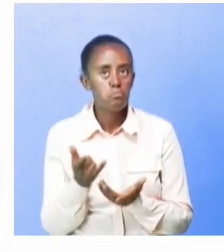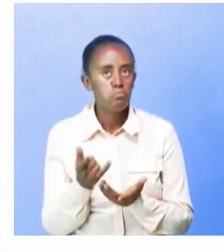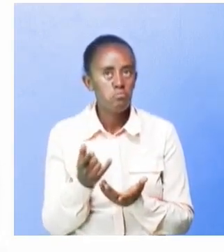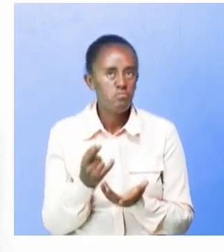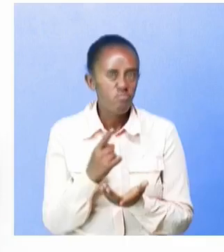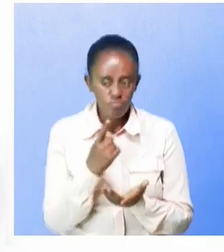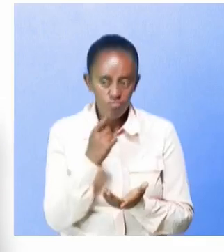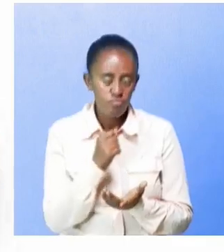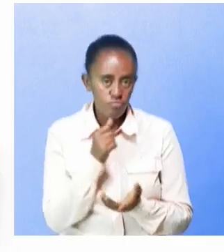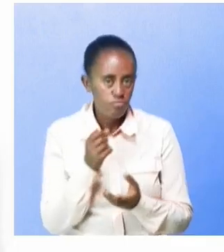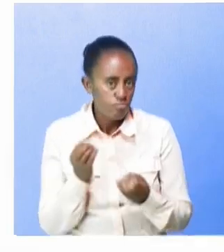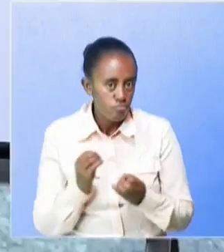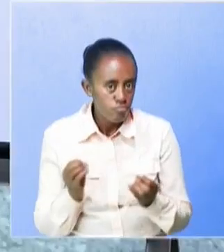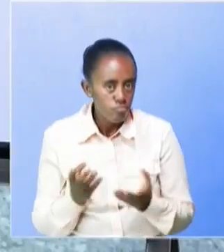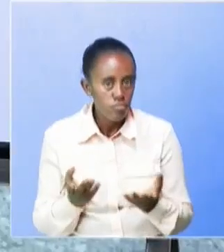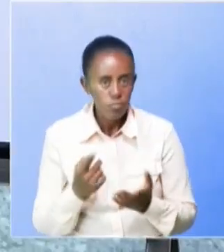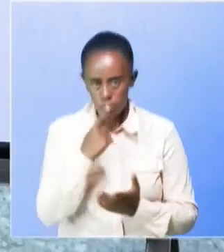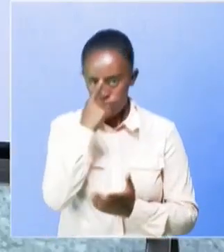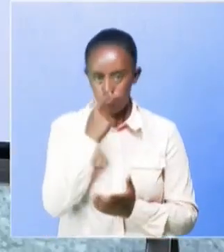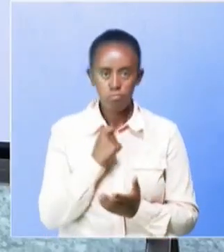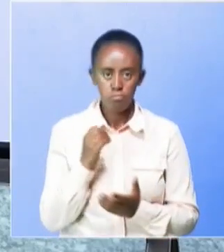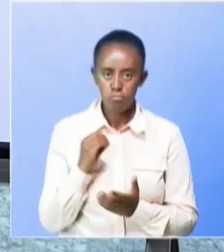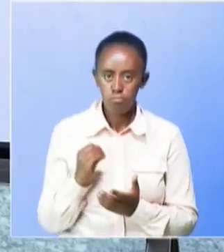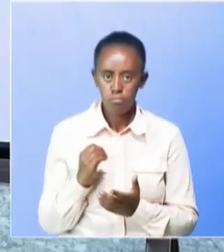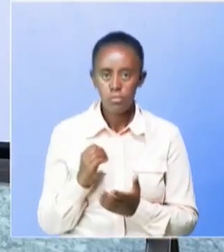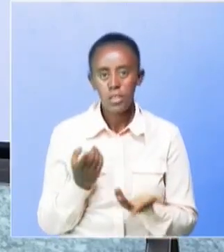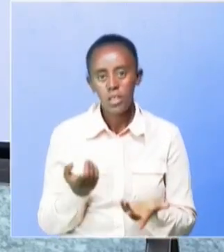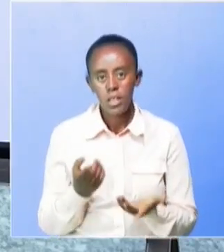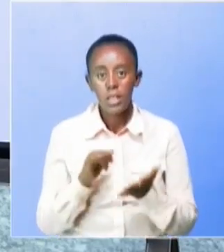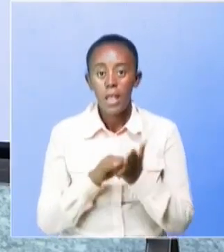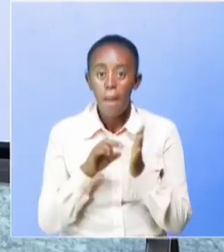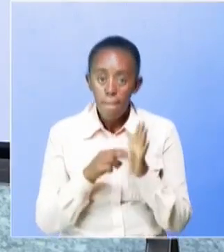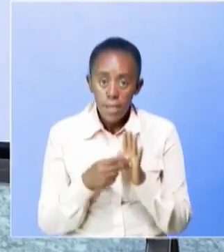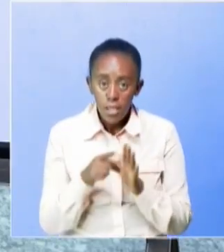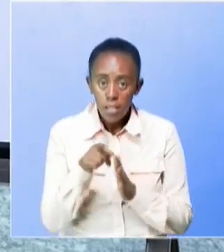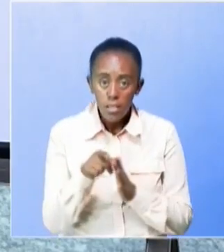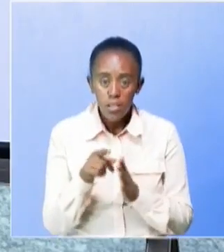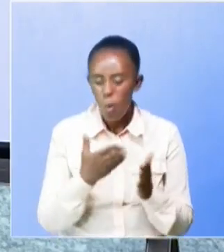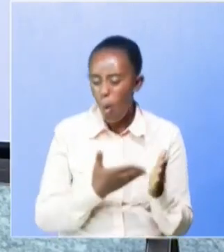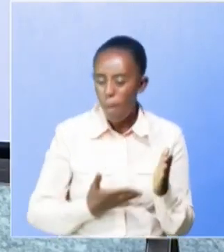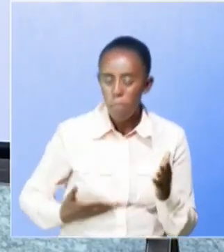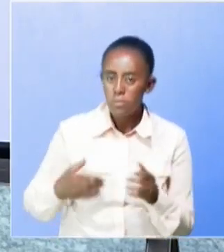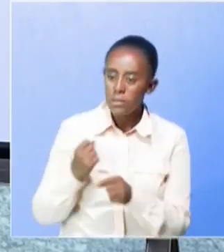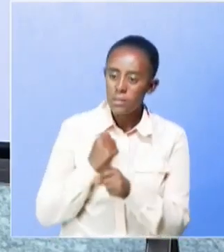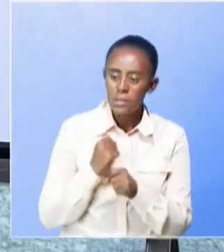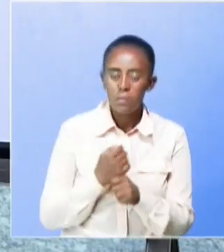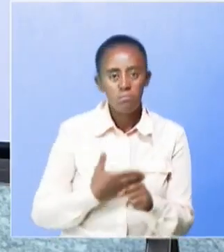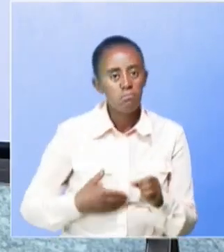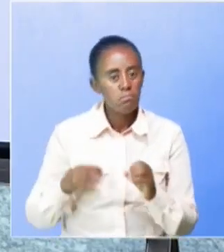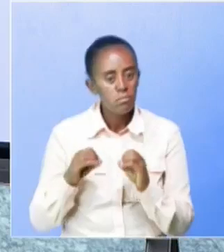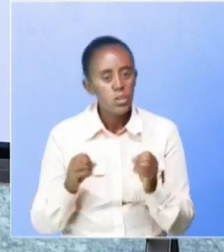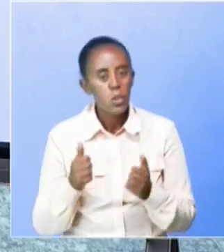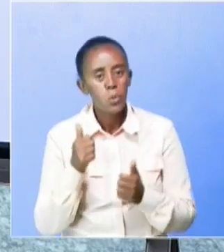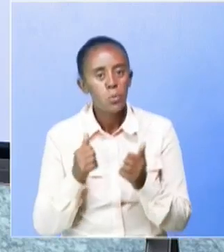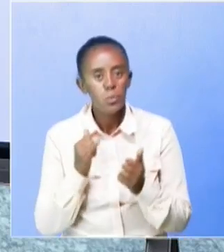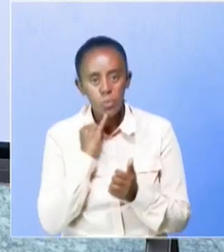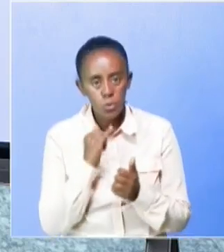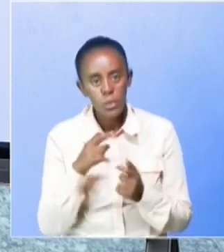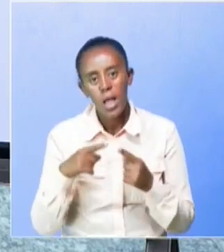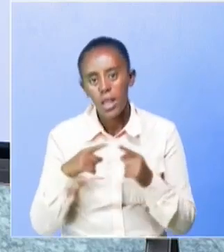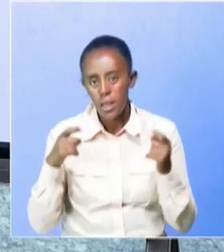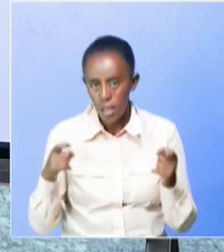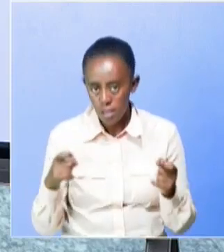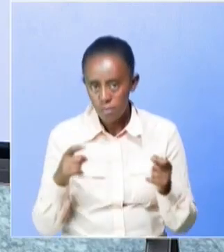If you are not loyal to something, that means you are not committed to something, which is the